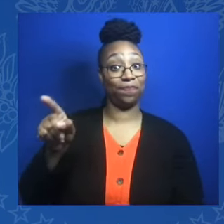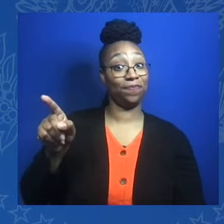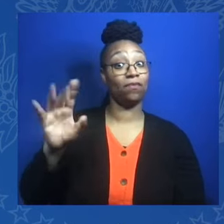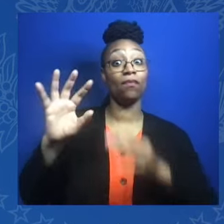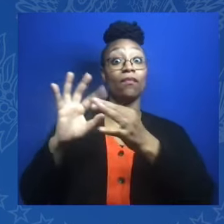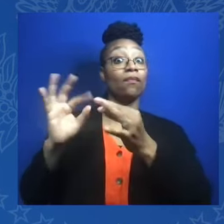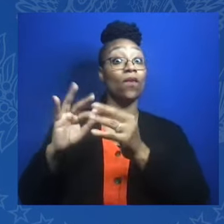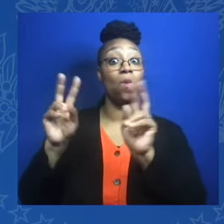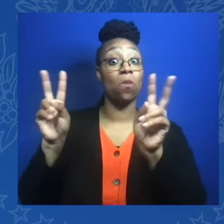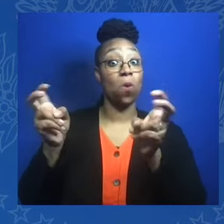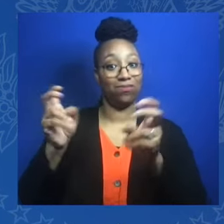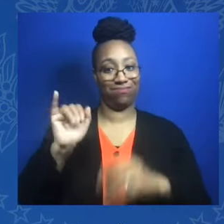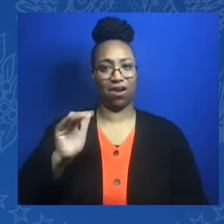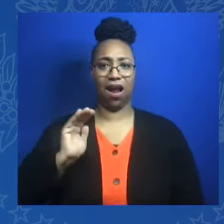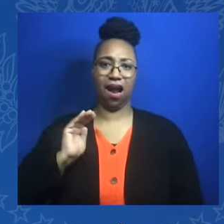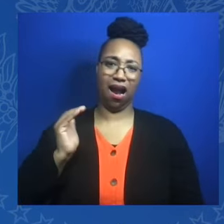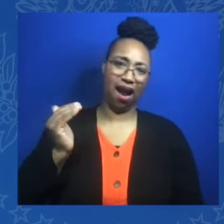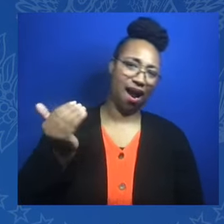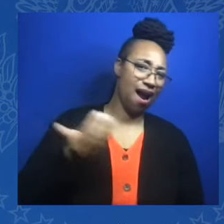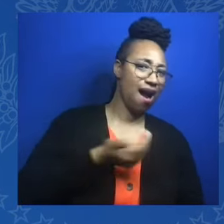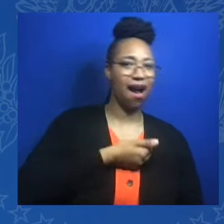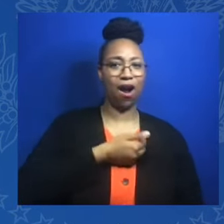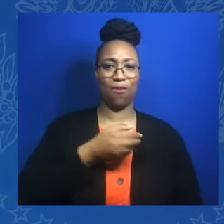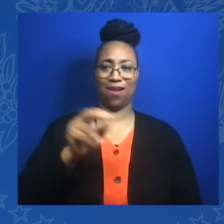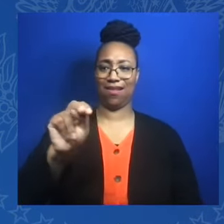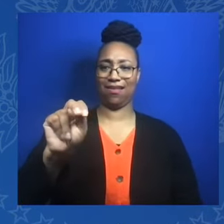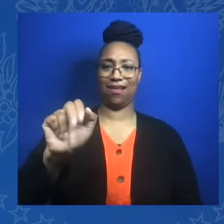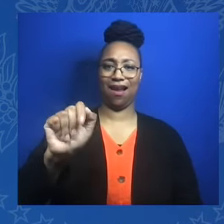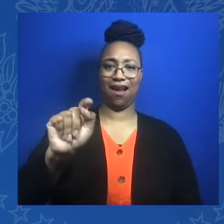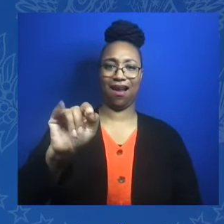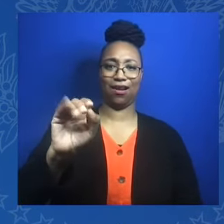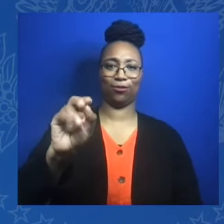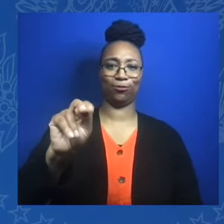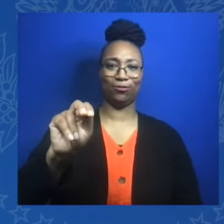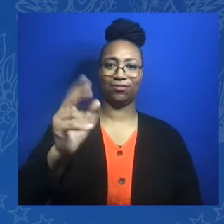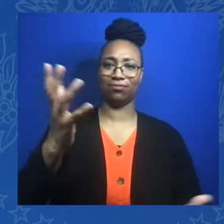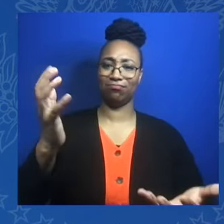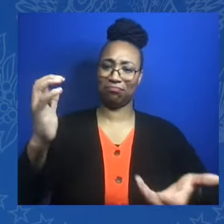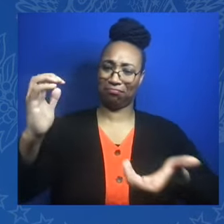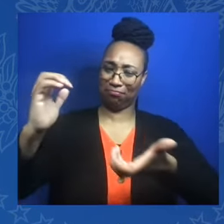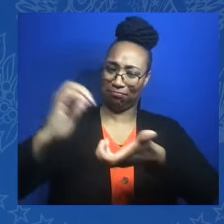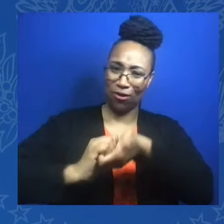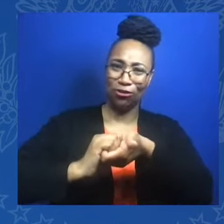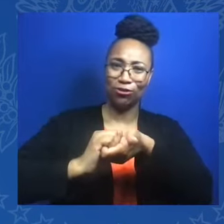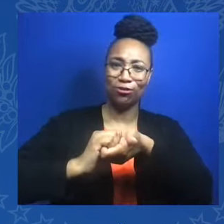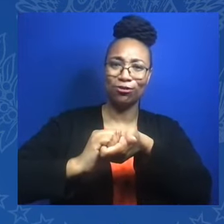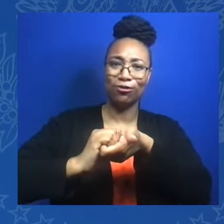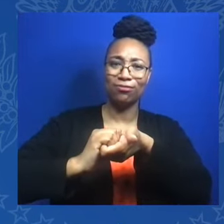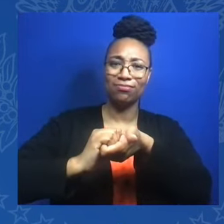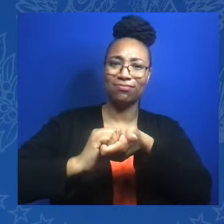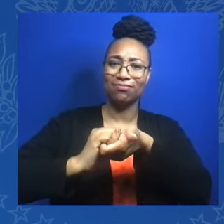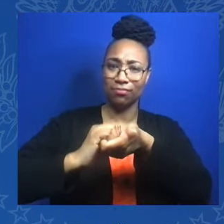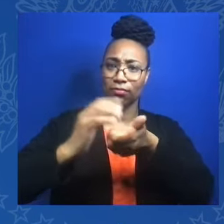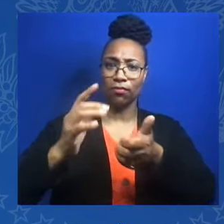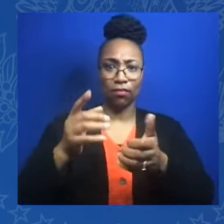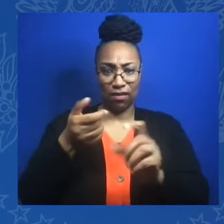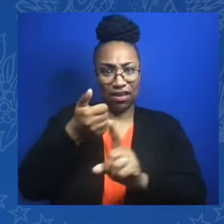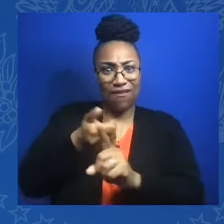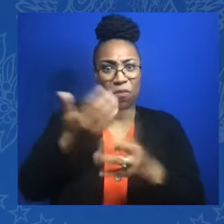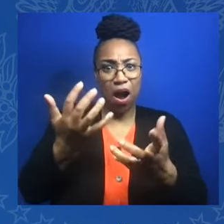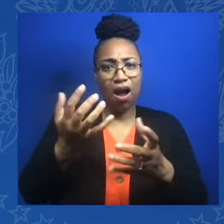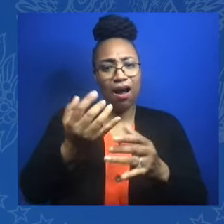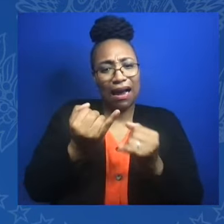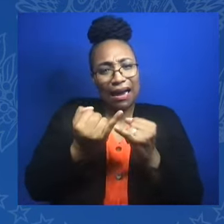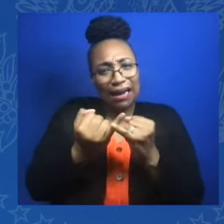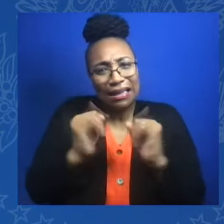nations, co-tenants of the same country, heirs of the same legacy, and fully sovereign associates in